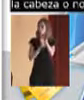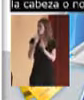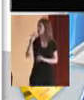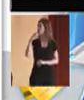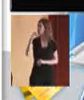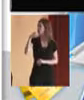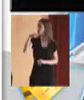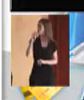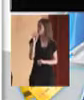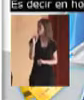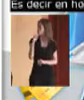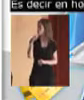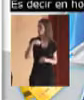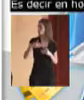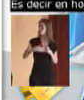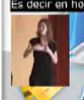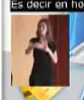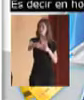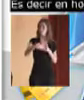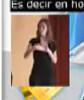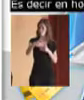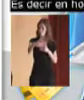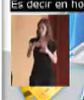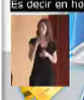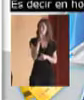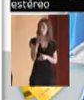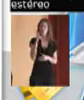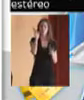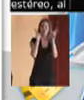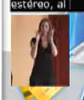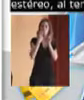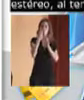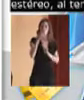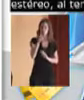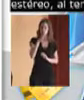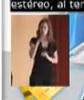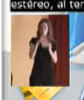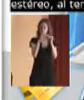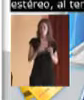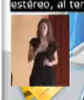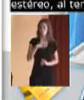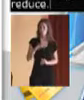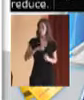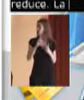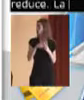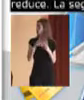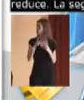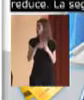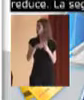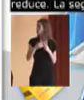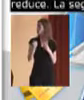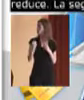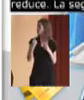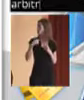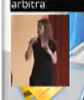and also in azimuth, and 6% in azimuth, where the second strategy